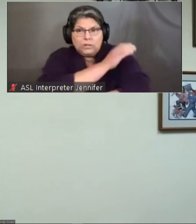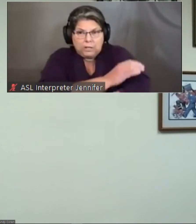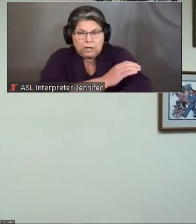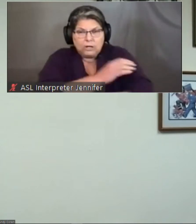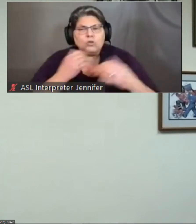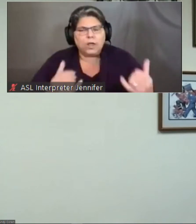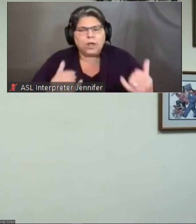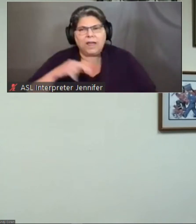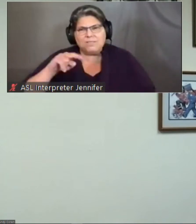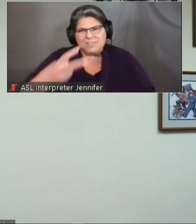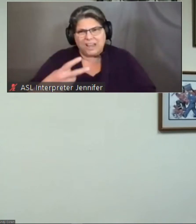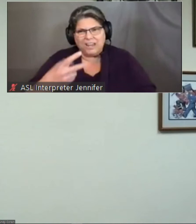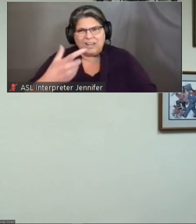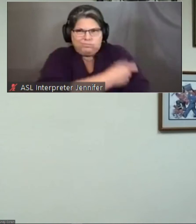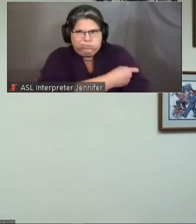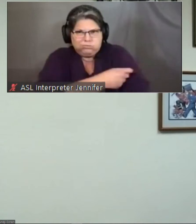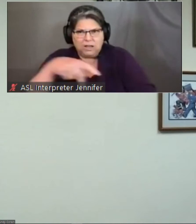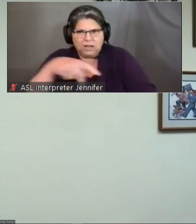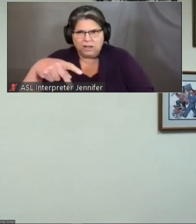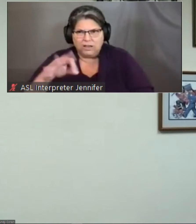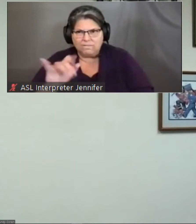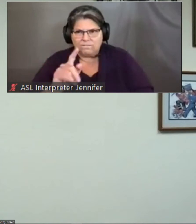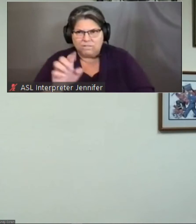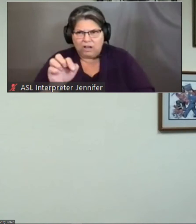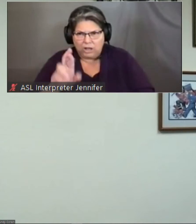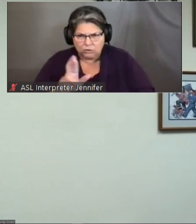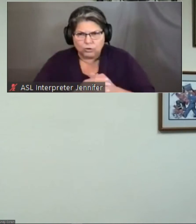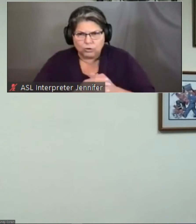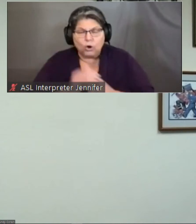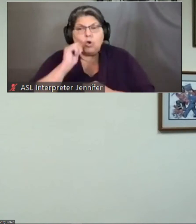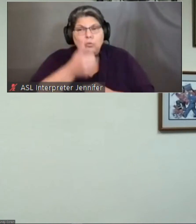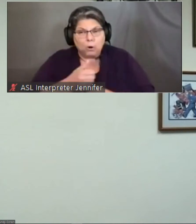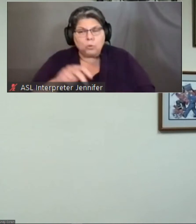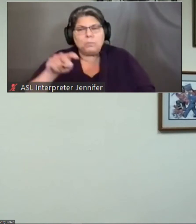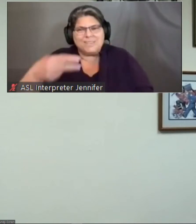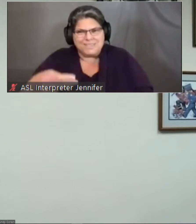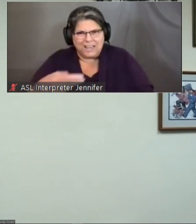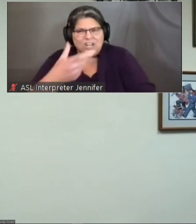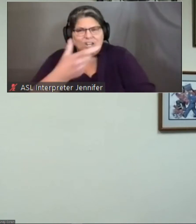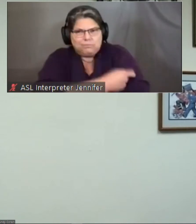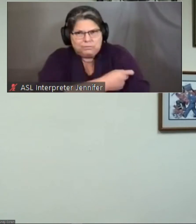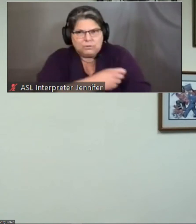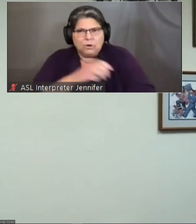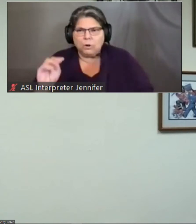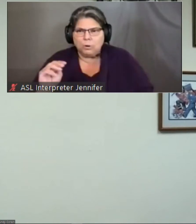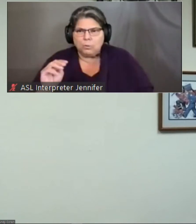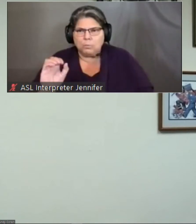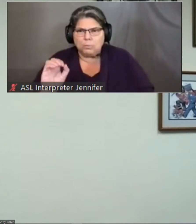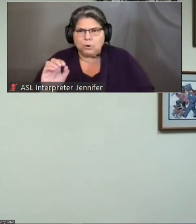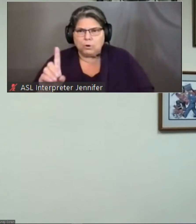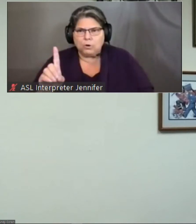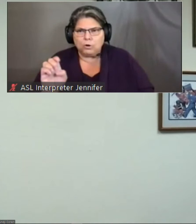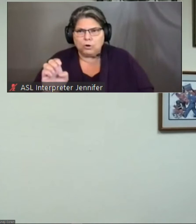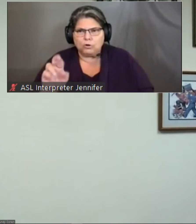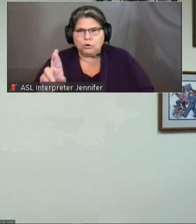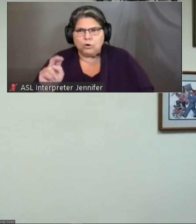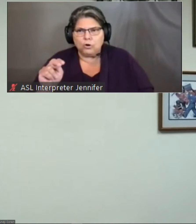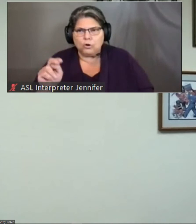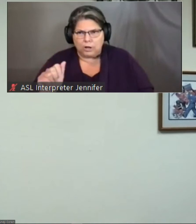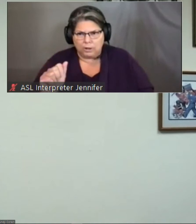Pfizer visit clinic, and tomorrow it'll be a second dose Moderna. And